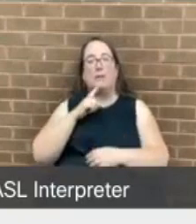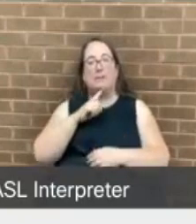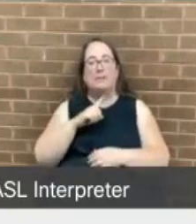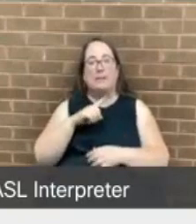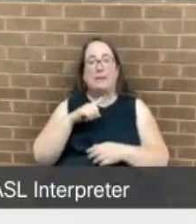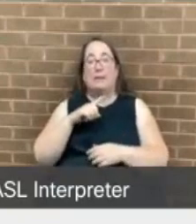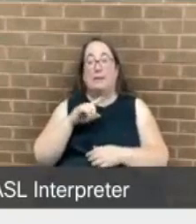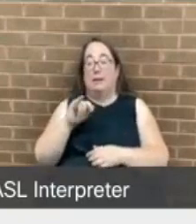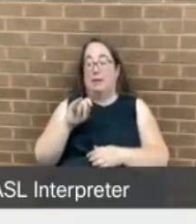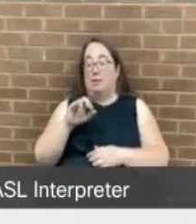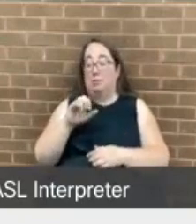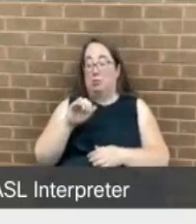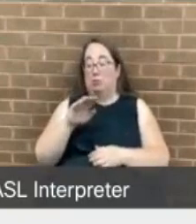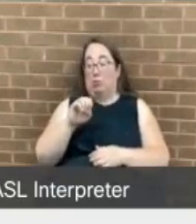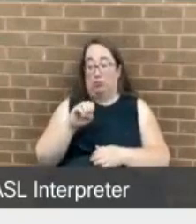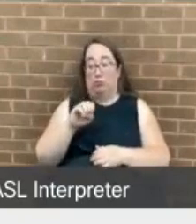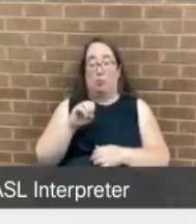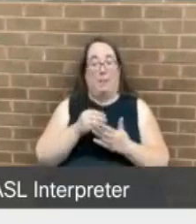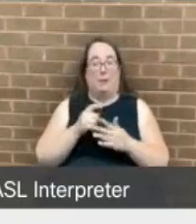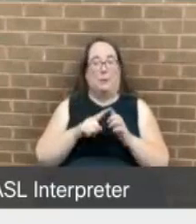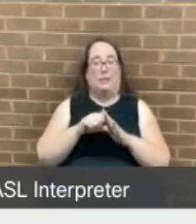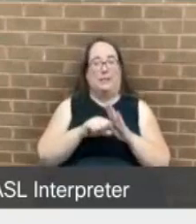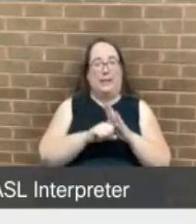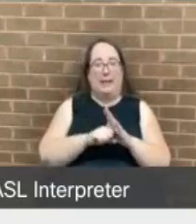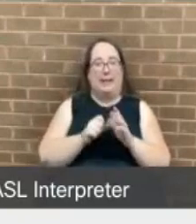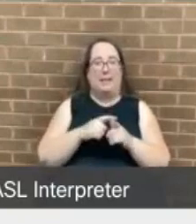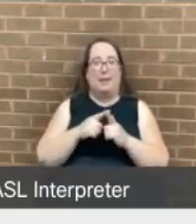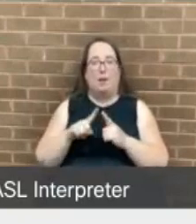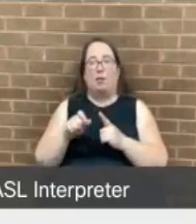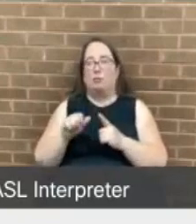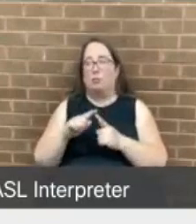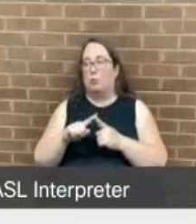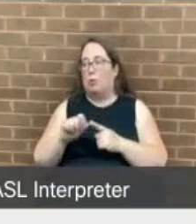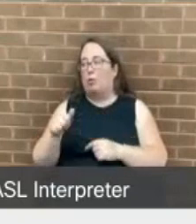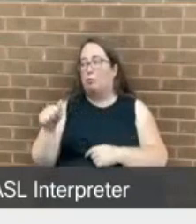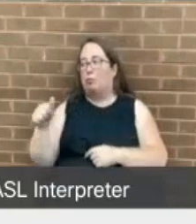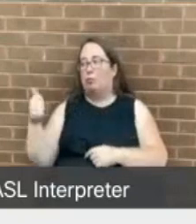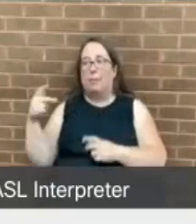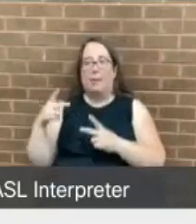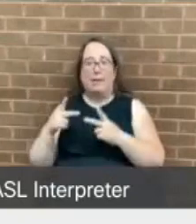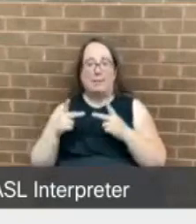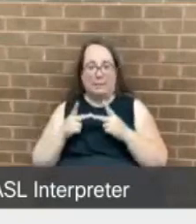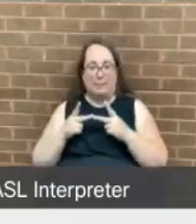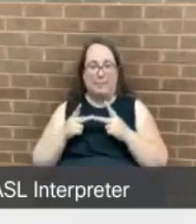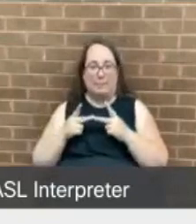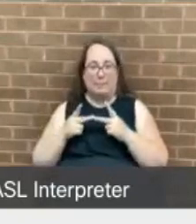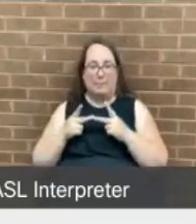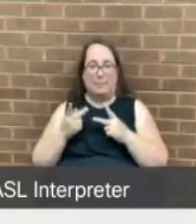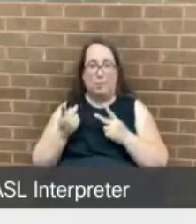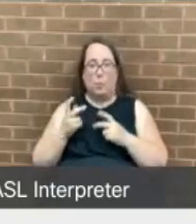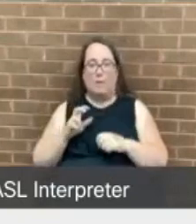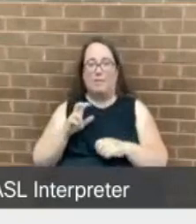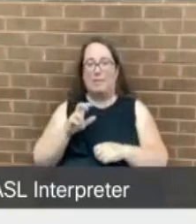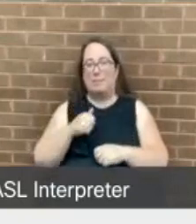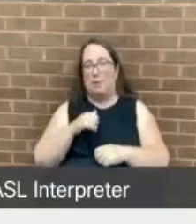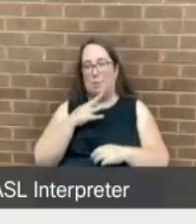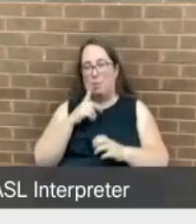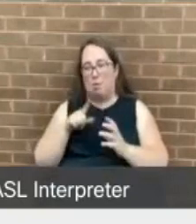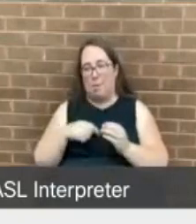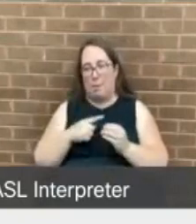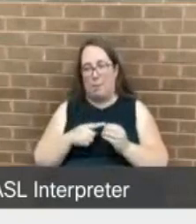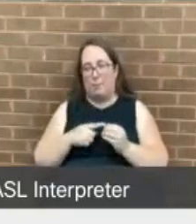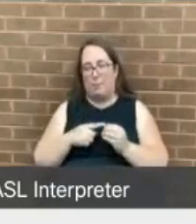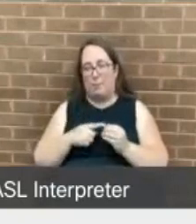know, there's the infrastructure money that comes to the state, but then there's the infrastructure money that goes to other entities. And so the one investment I'll highlight